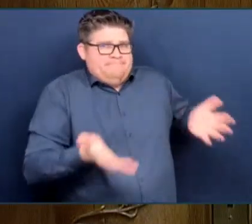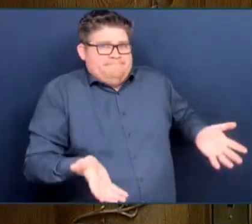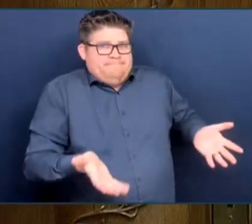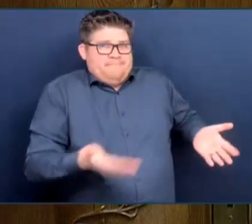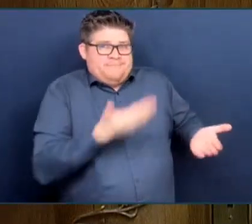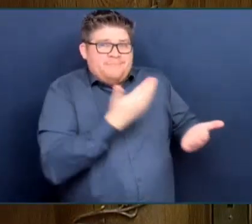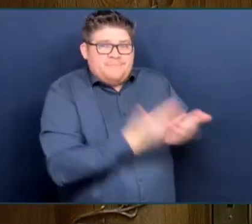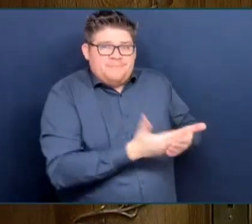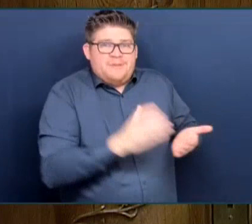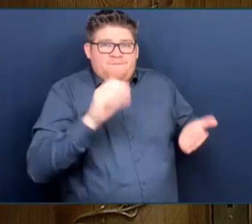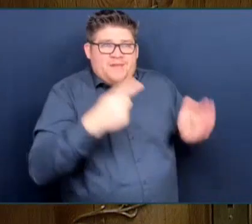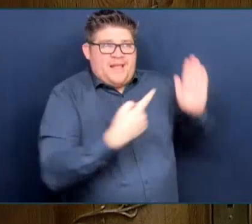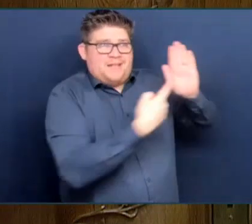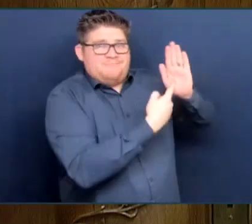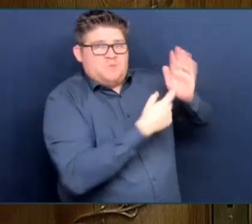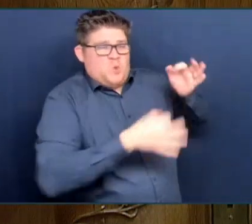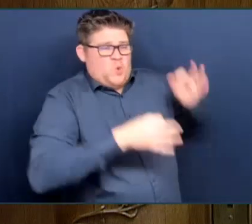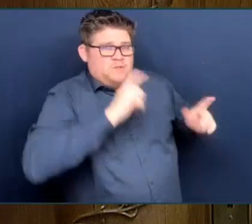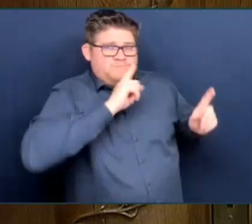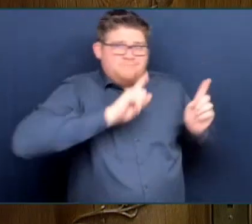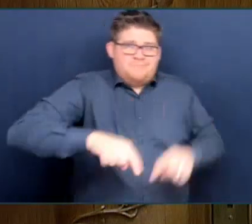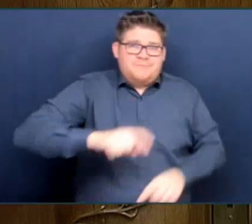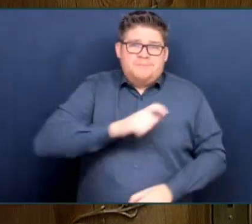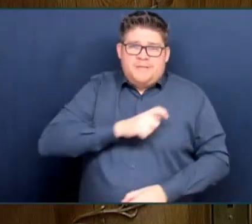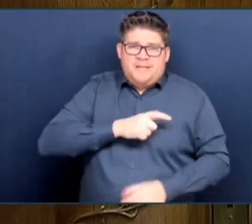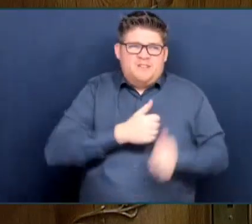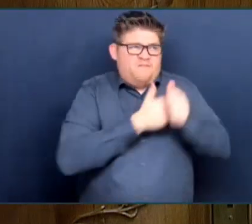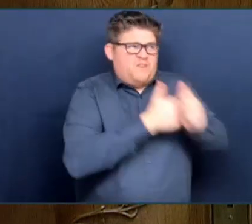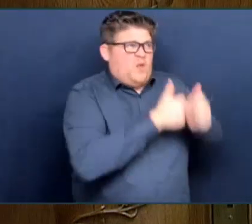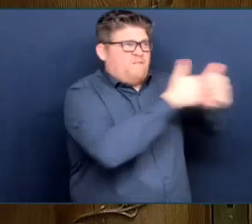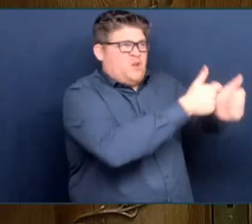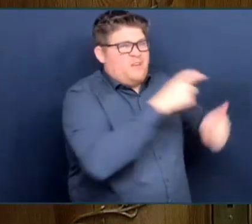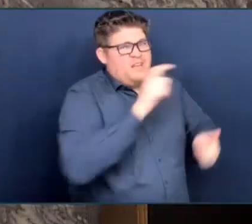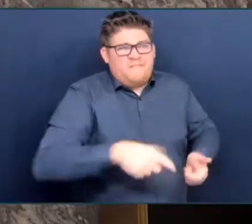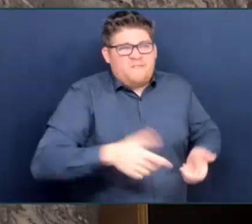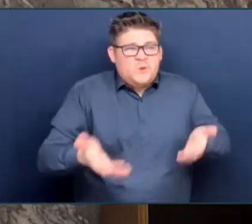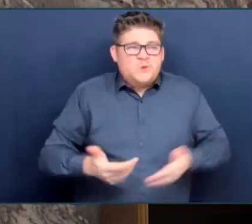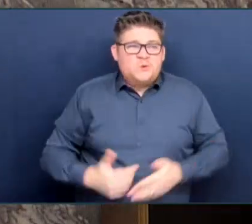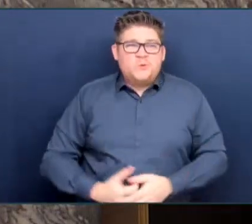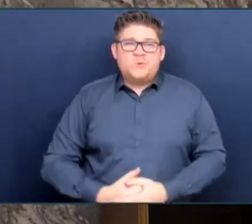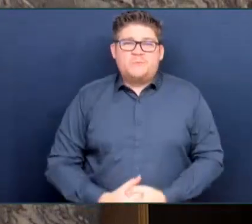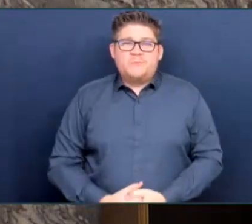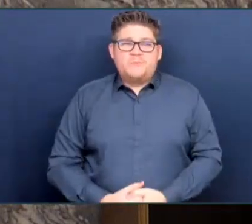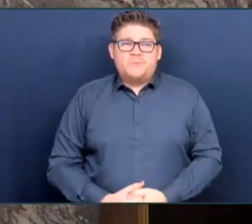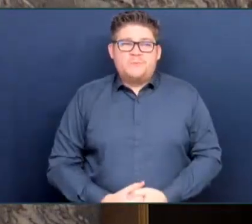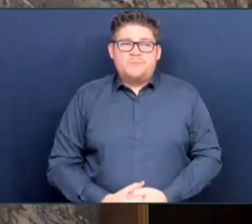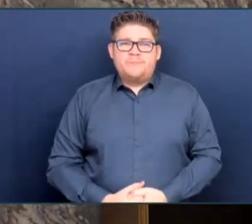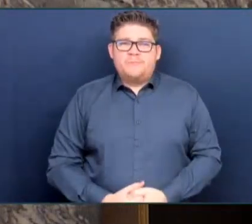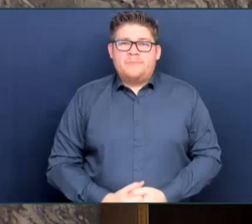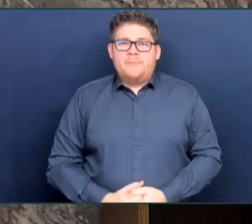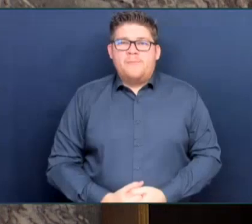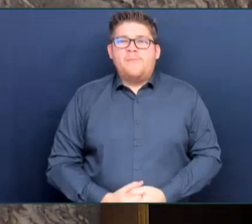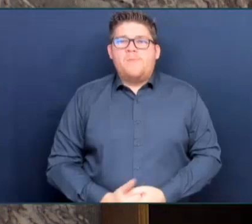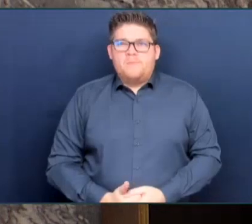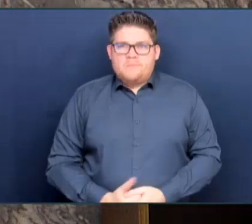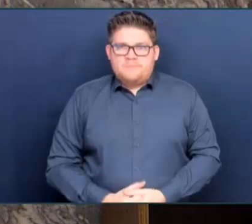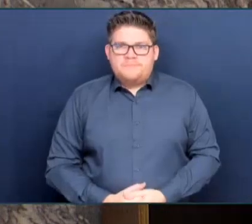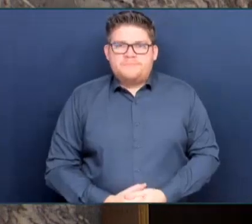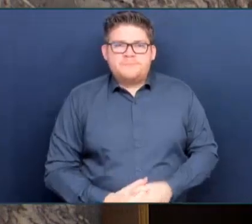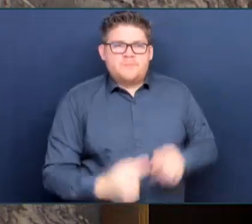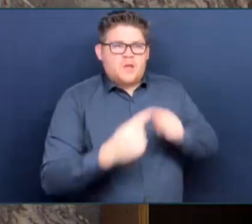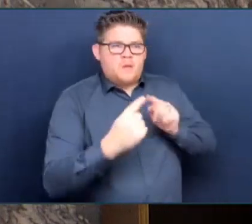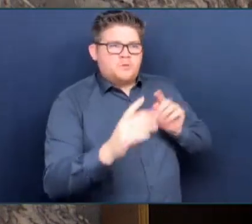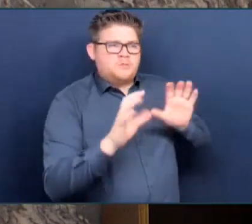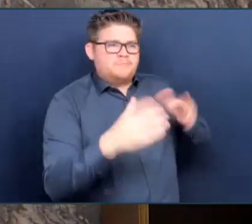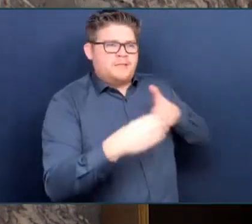Official Opposition House Leader. Thank you, Mr. Speaker. Well, let's be clear. The rampant random attacks, the vandalism,